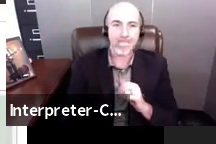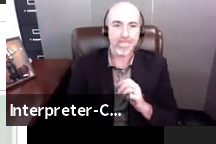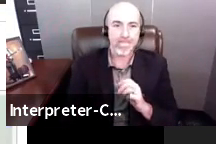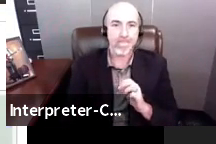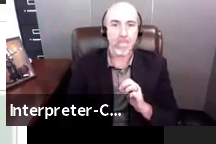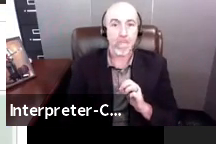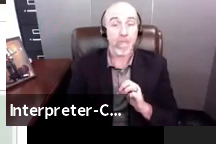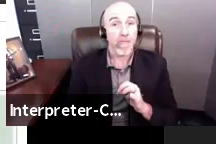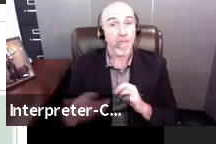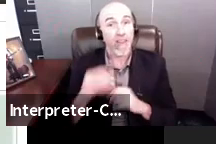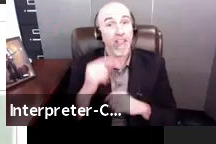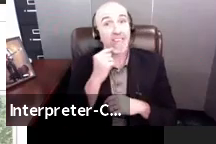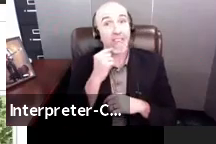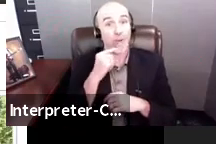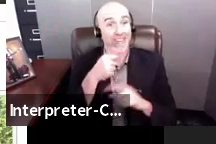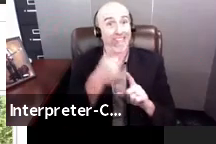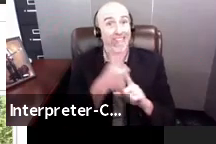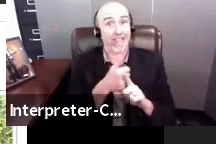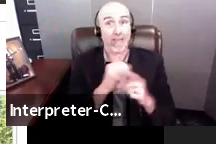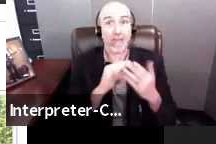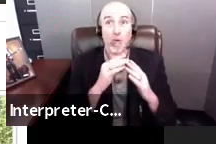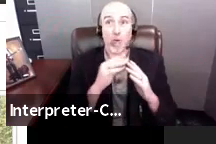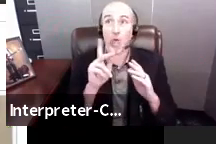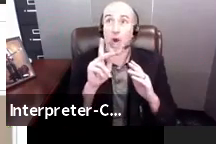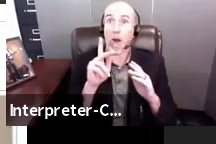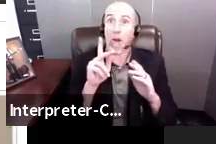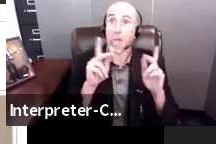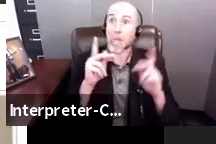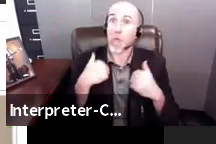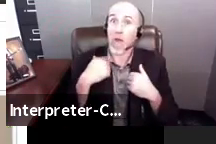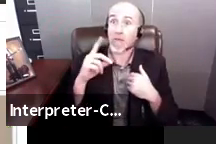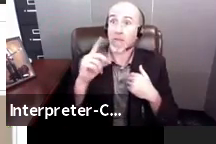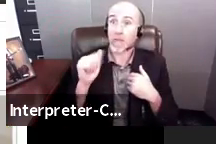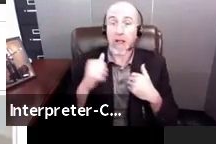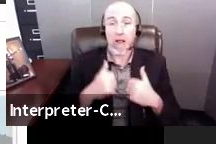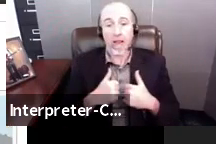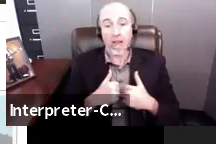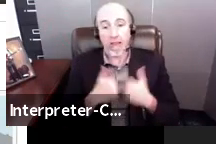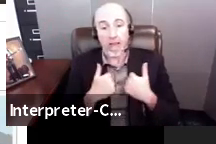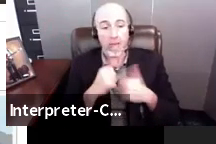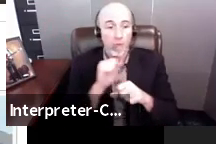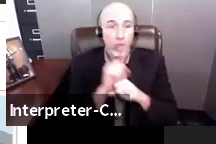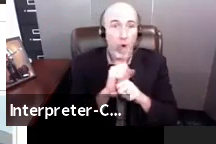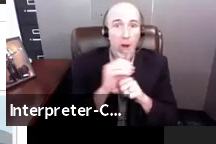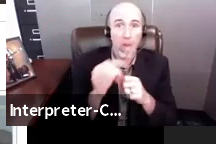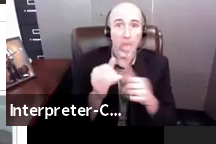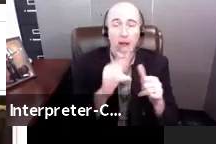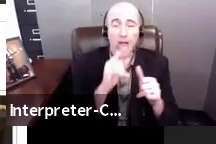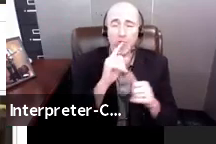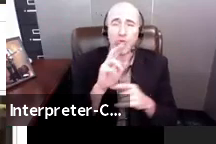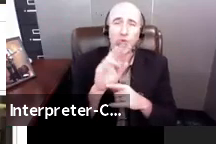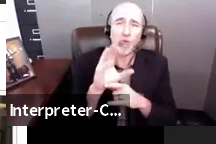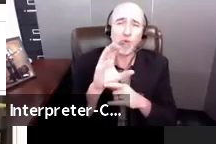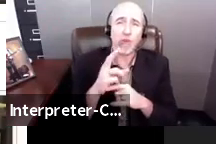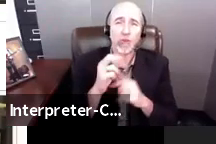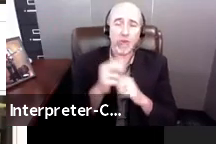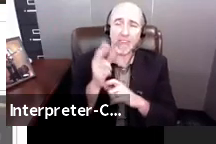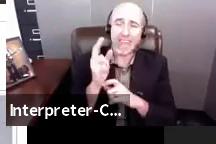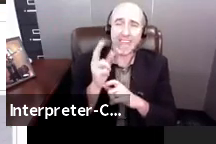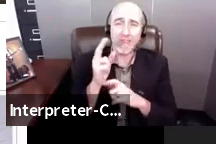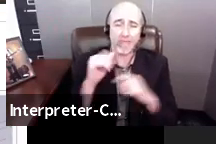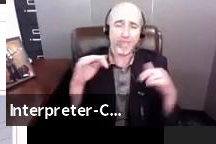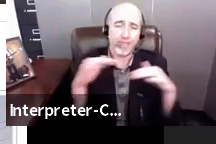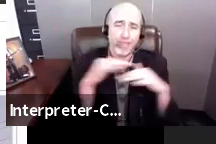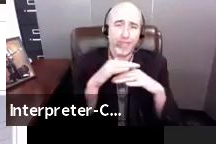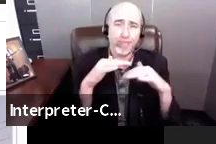San Antonio is a city where people with disabilities work, live, and play. A city rich in history, bustling with culture, and booming with